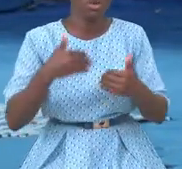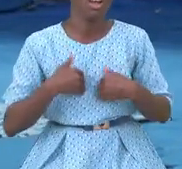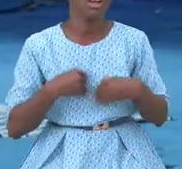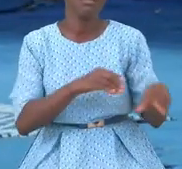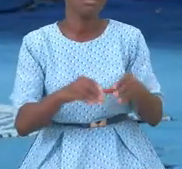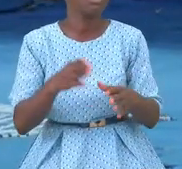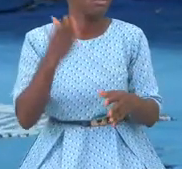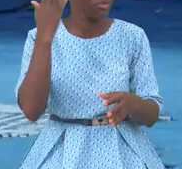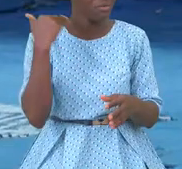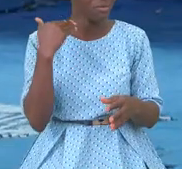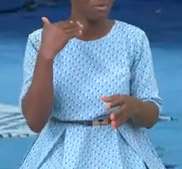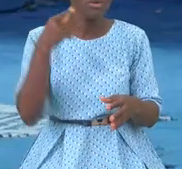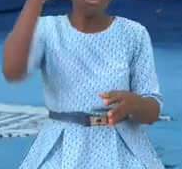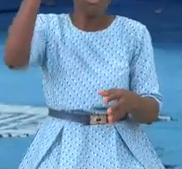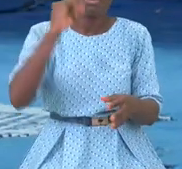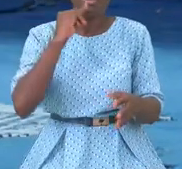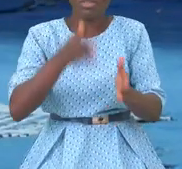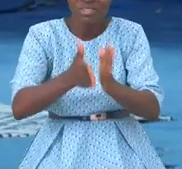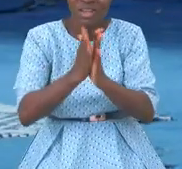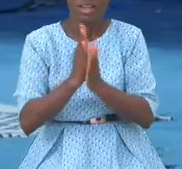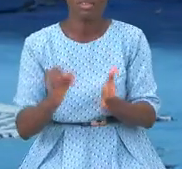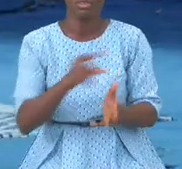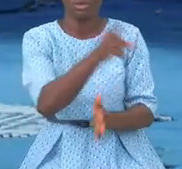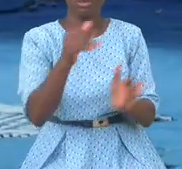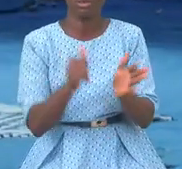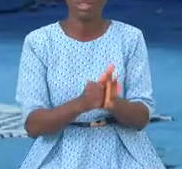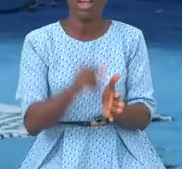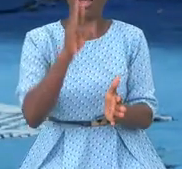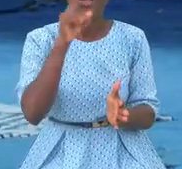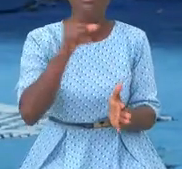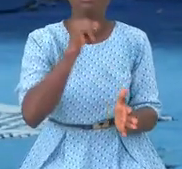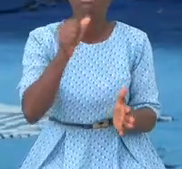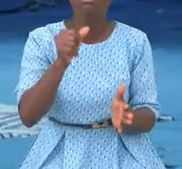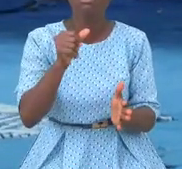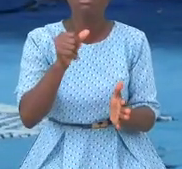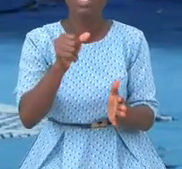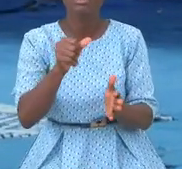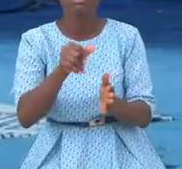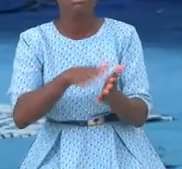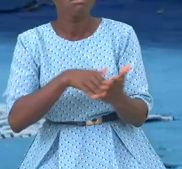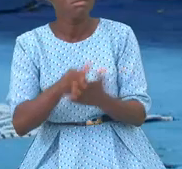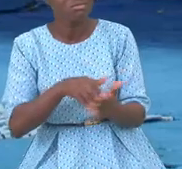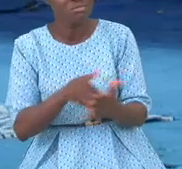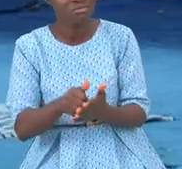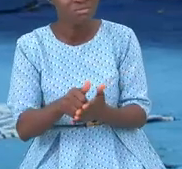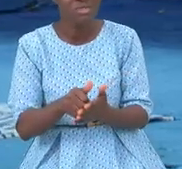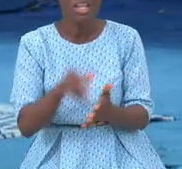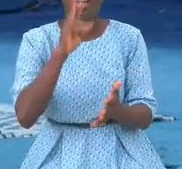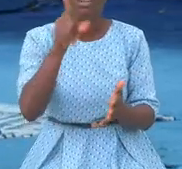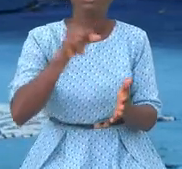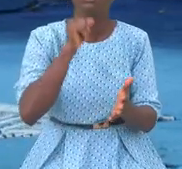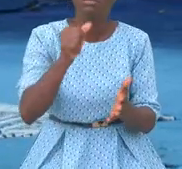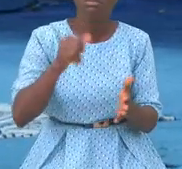with all those bad things you have been doing, and you have been spoiling your life, and you degrade yourself? Aren't